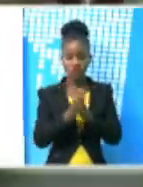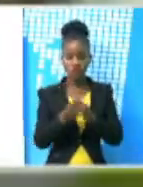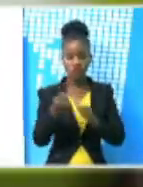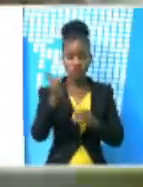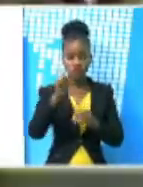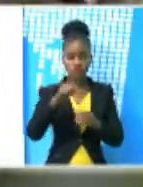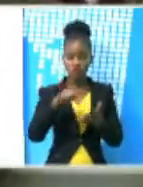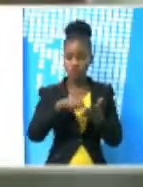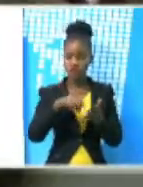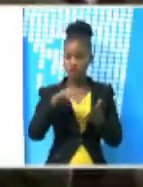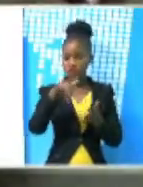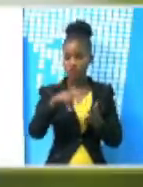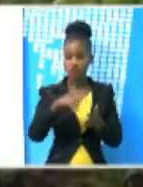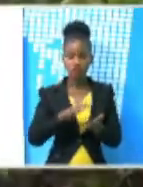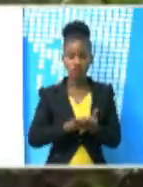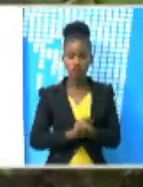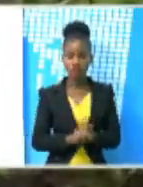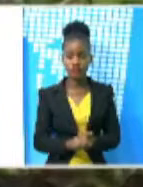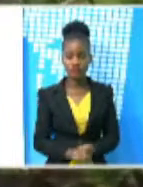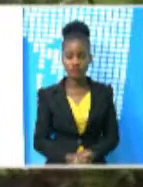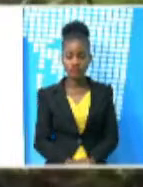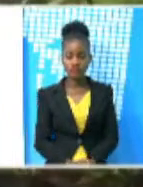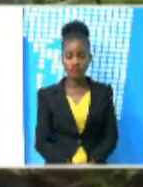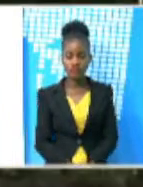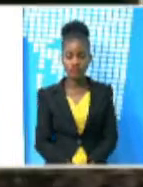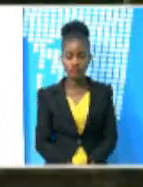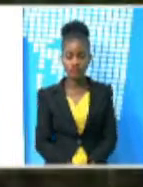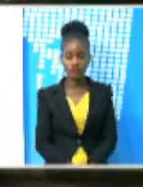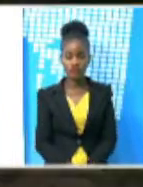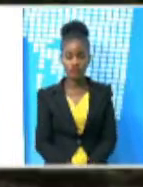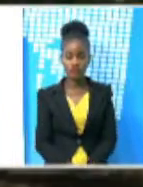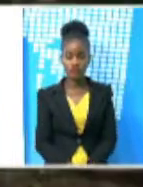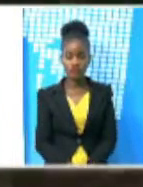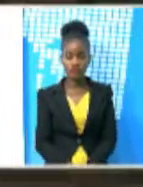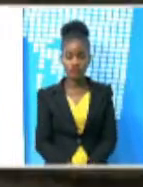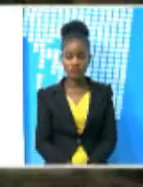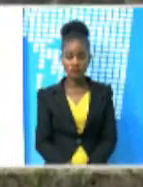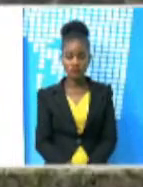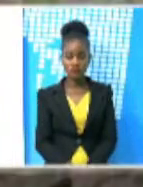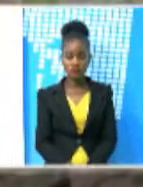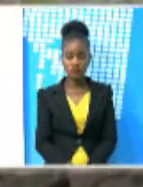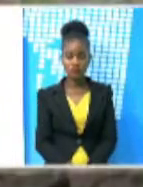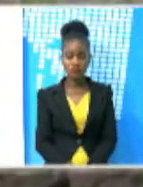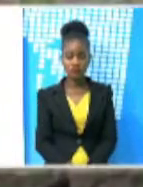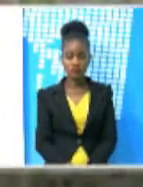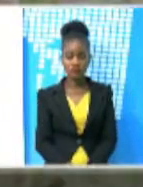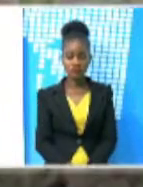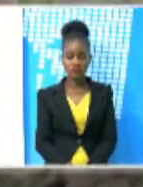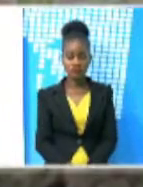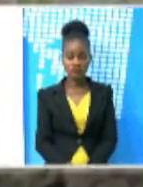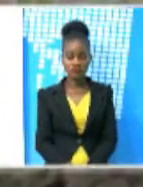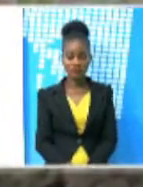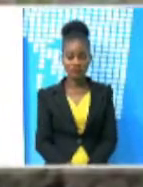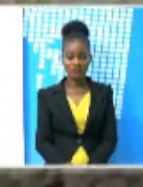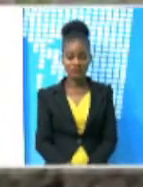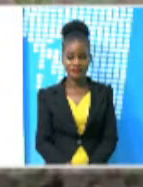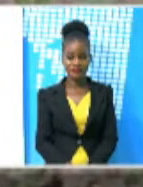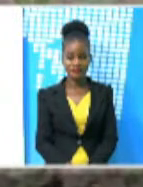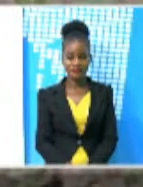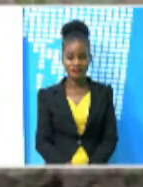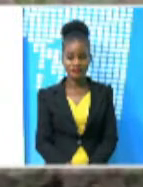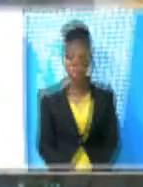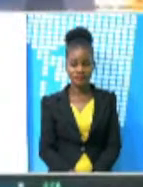the subsector upholds contribution towards sustainable food and agro-production. Runa Nahawe compiled this story.